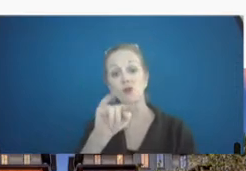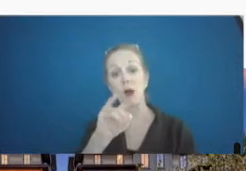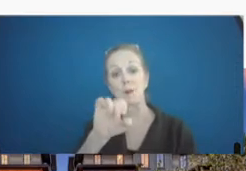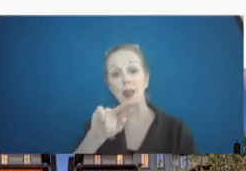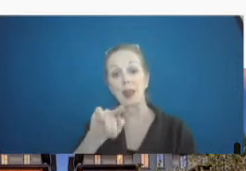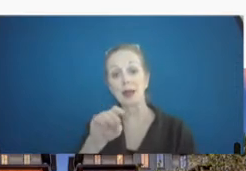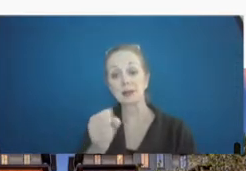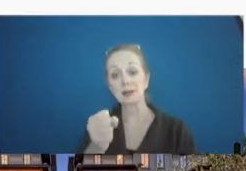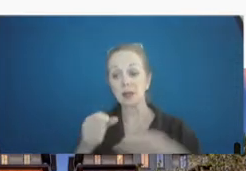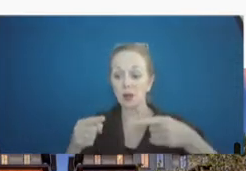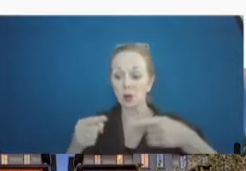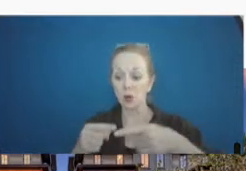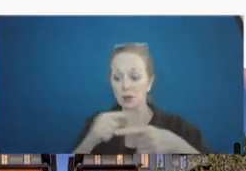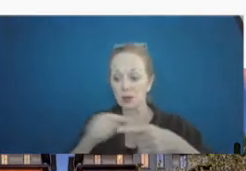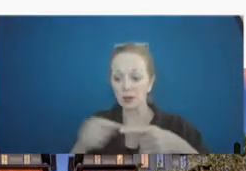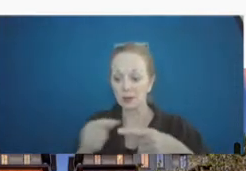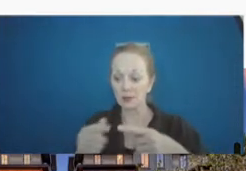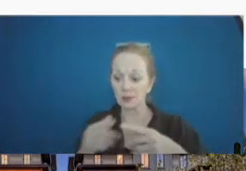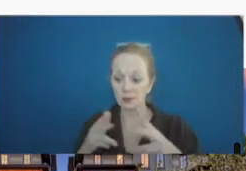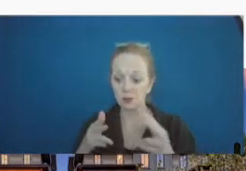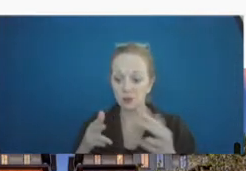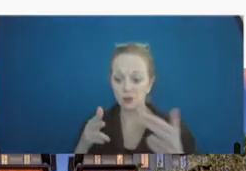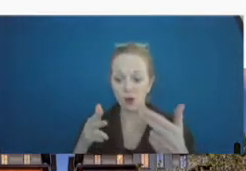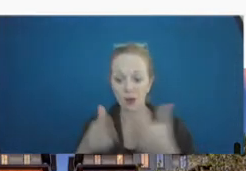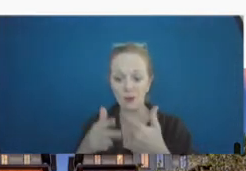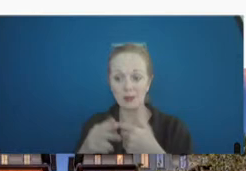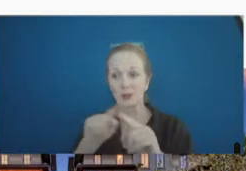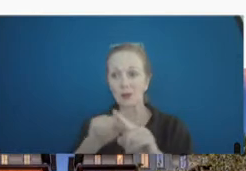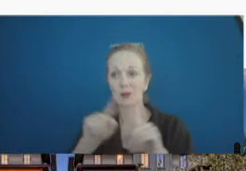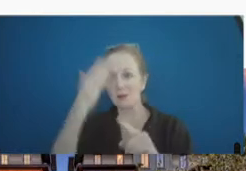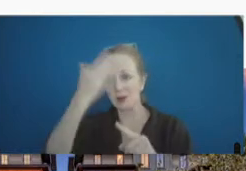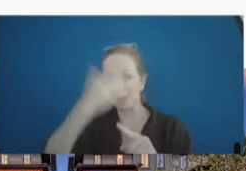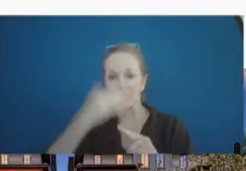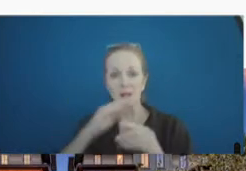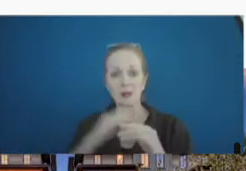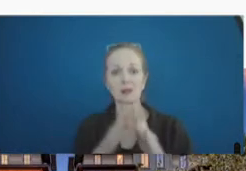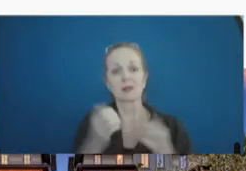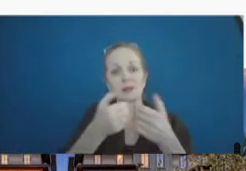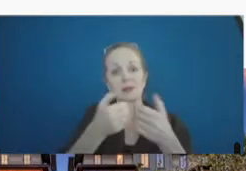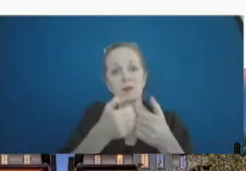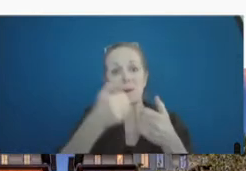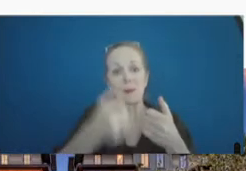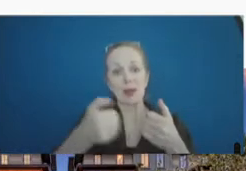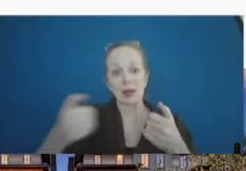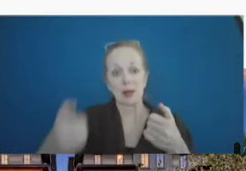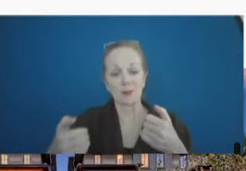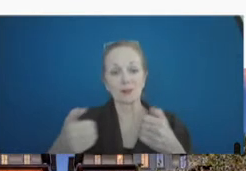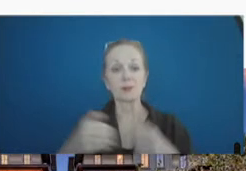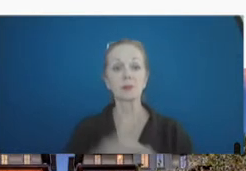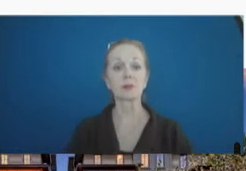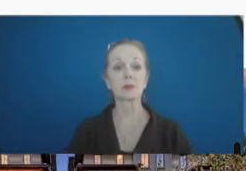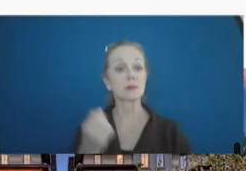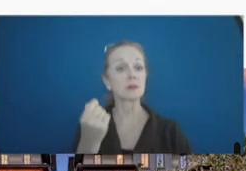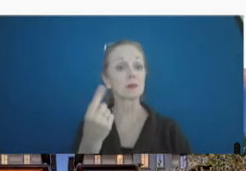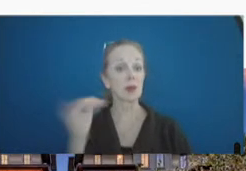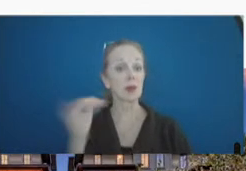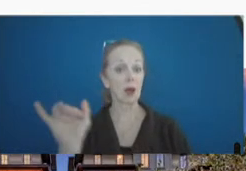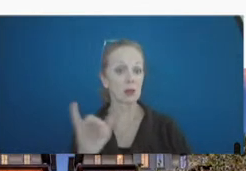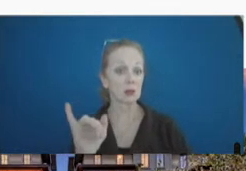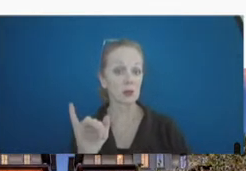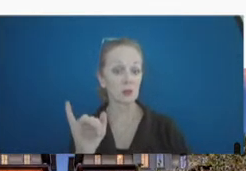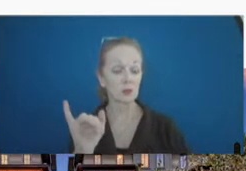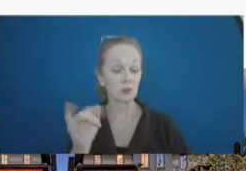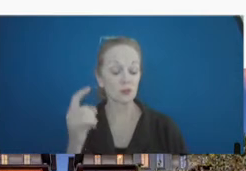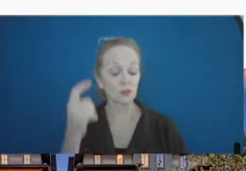have driveways on two different street frontages to really space that out. We also recognize that there is a